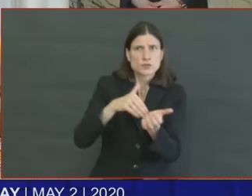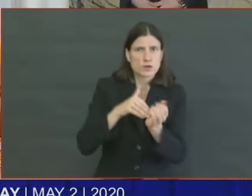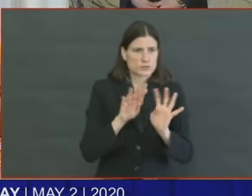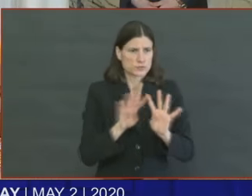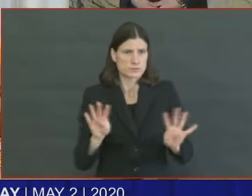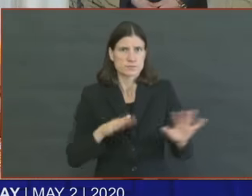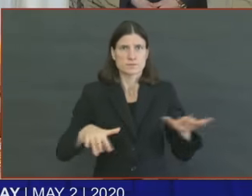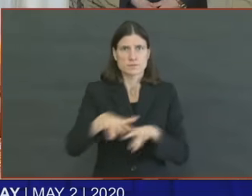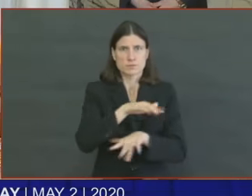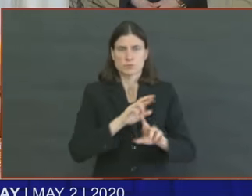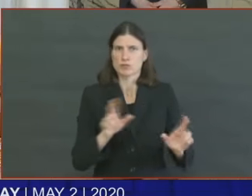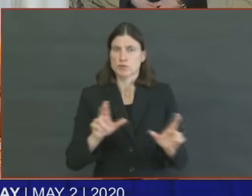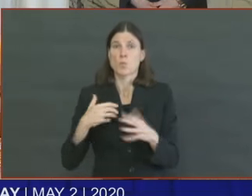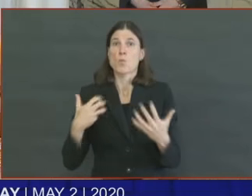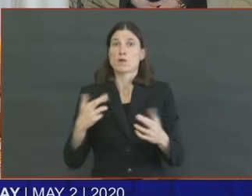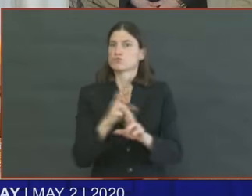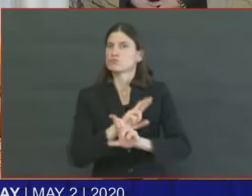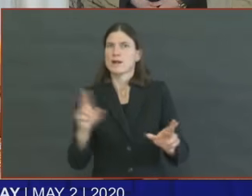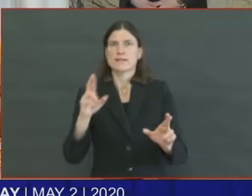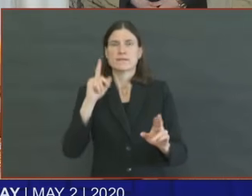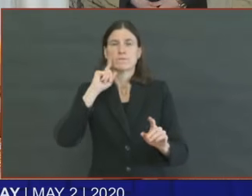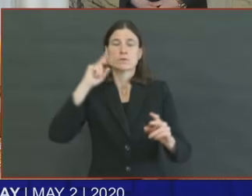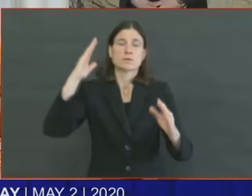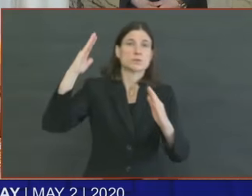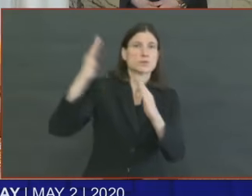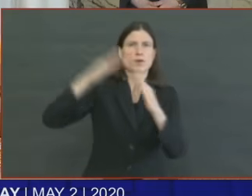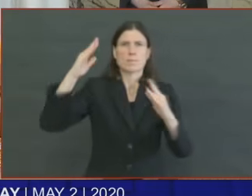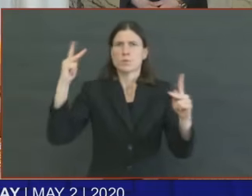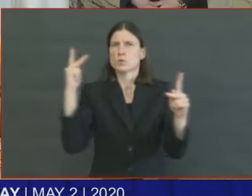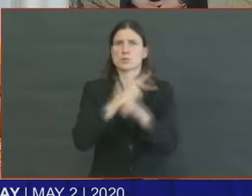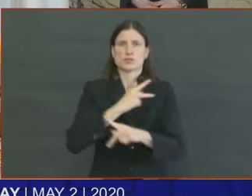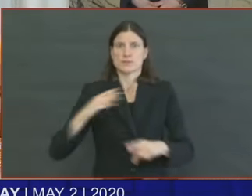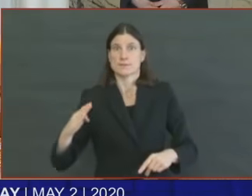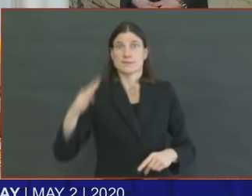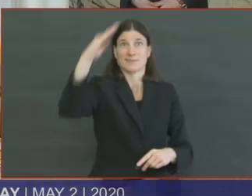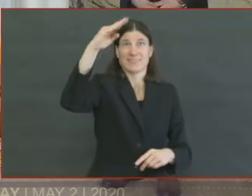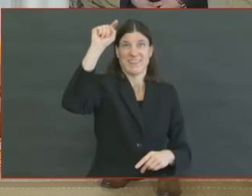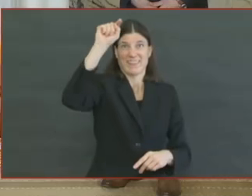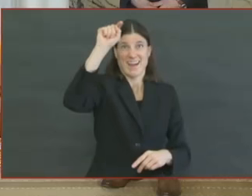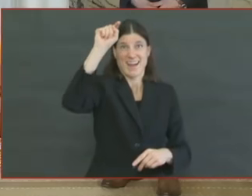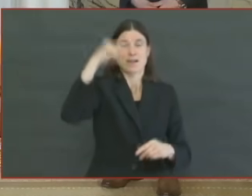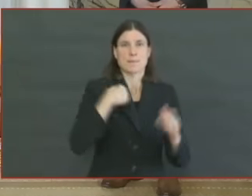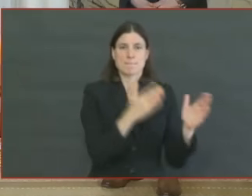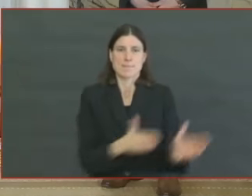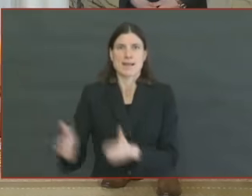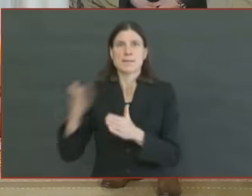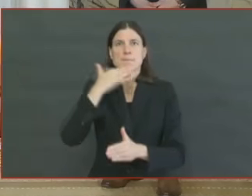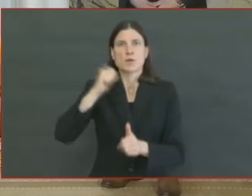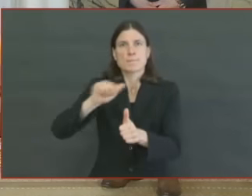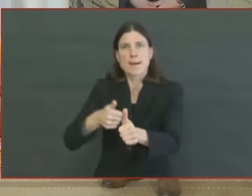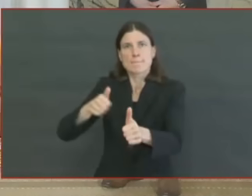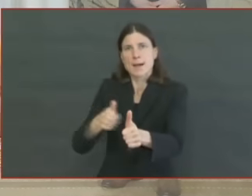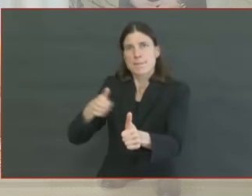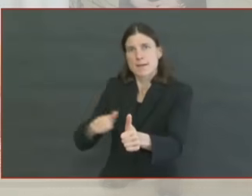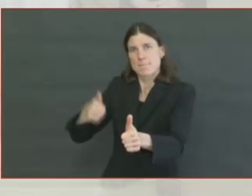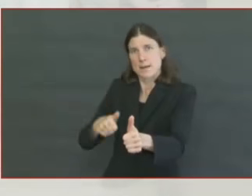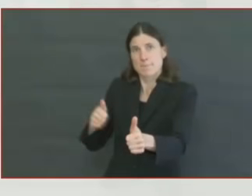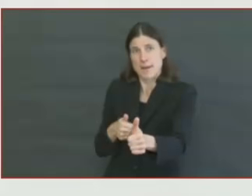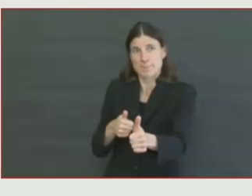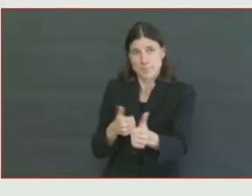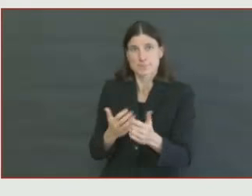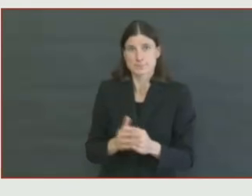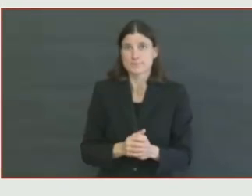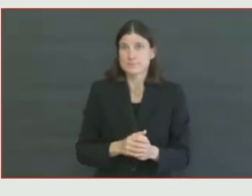It happened too quickly. So we have been doing our modeling, so we have a sense of how bad could